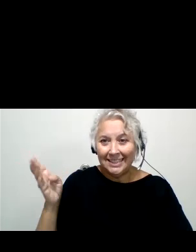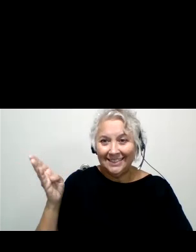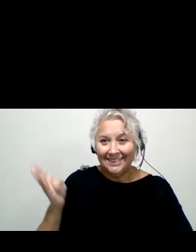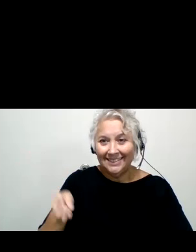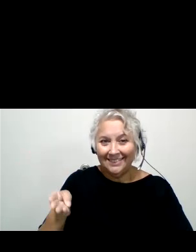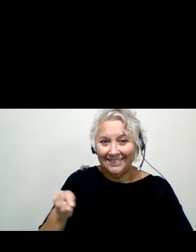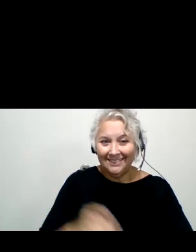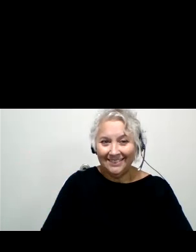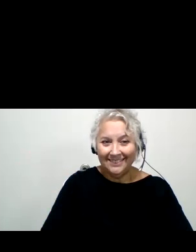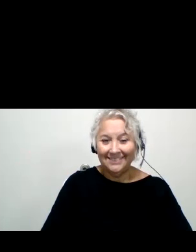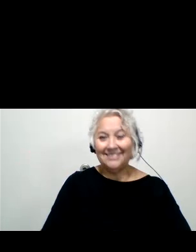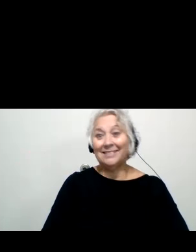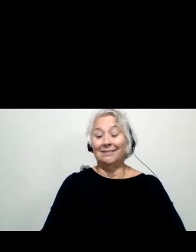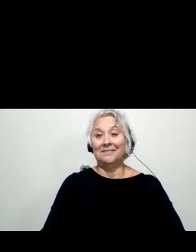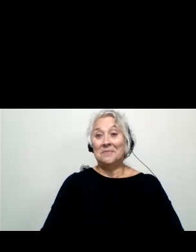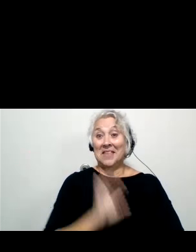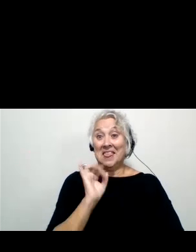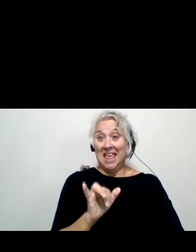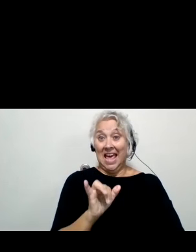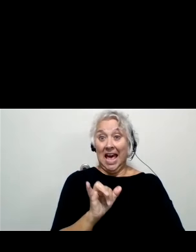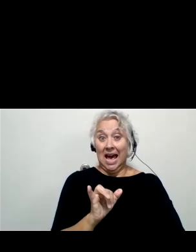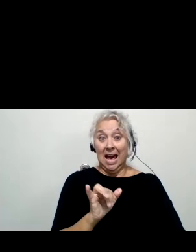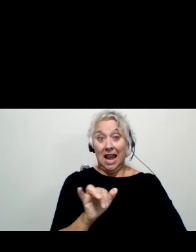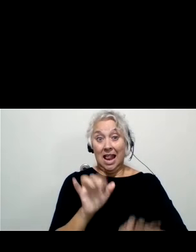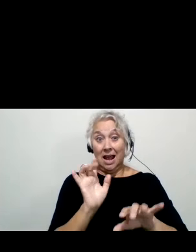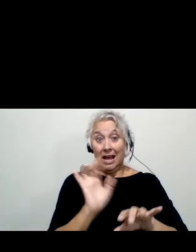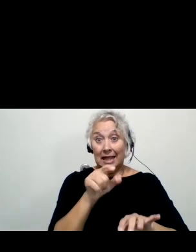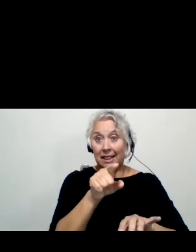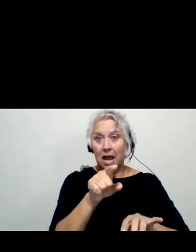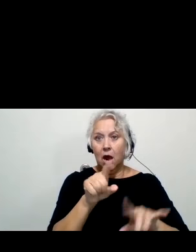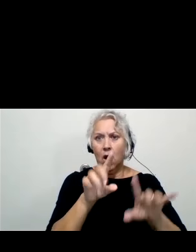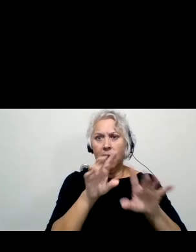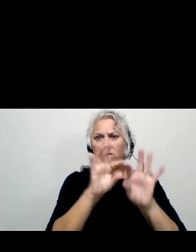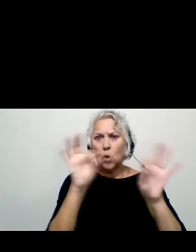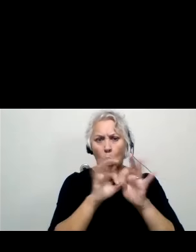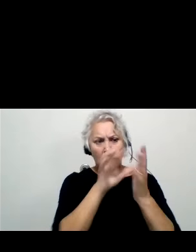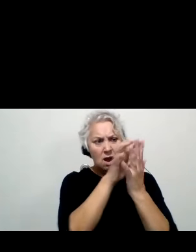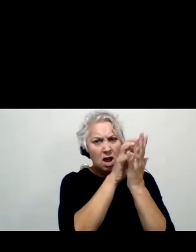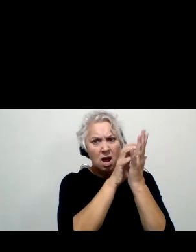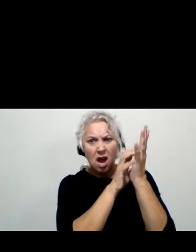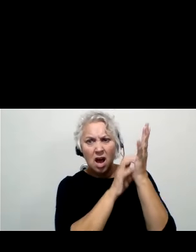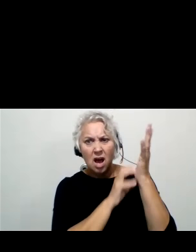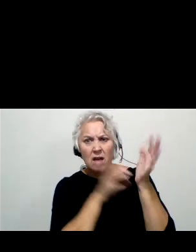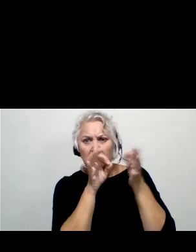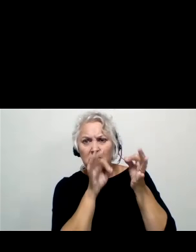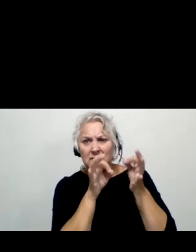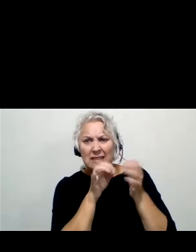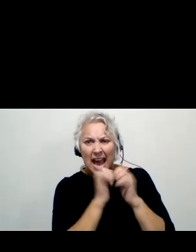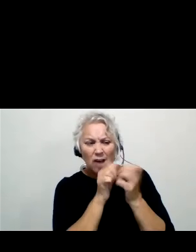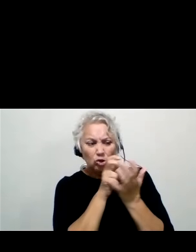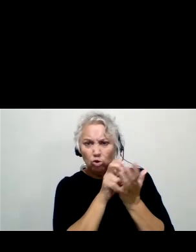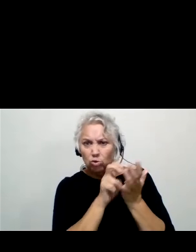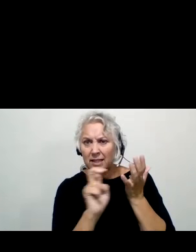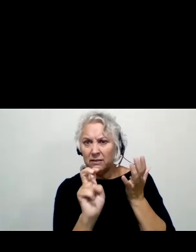-4-FOR-the-THE-purchase-sale-of-AT. And basically that will give you a form that walks you through how to transfer if